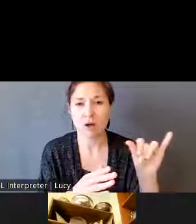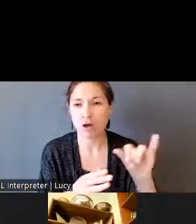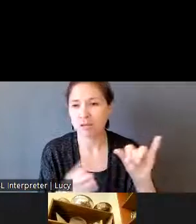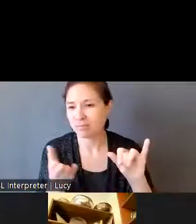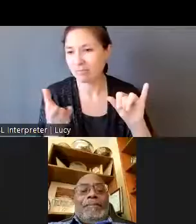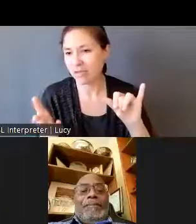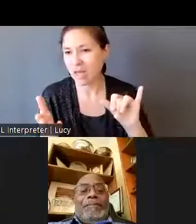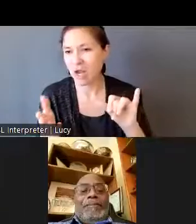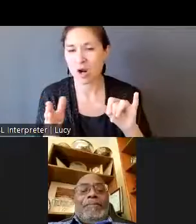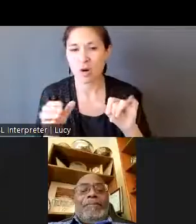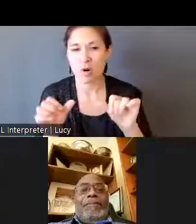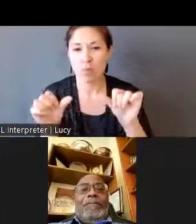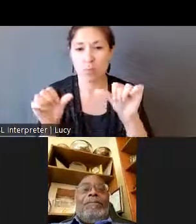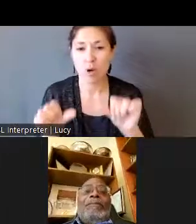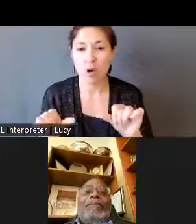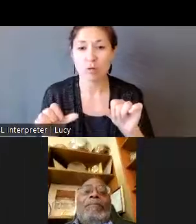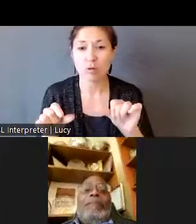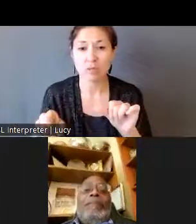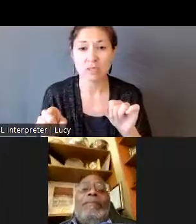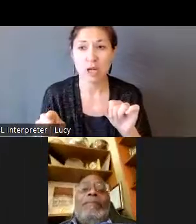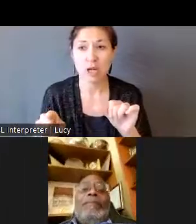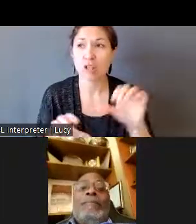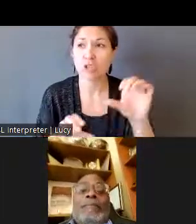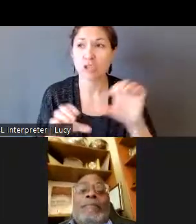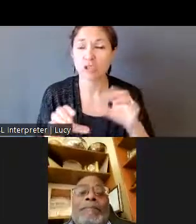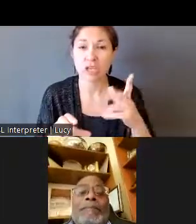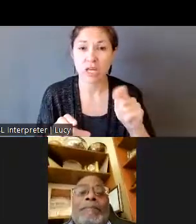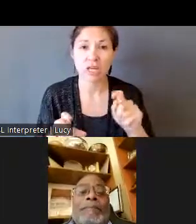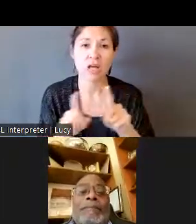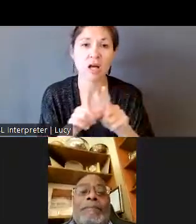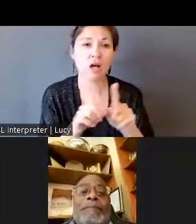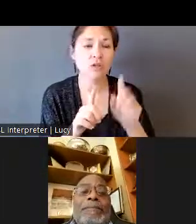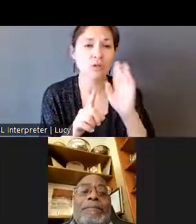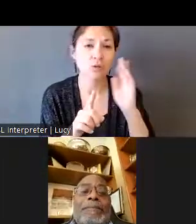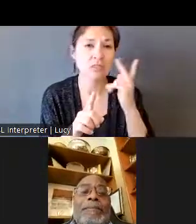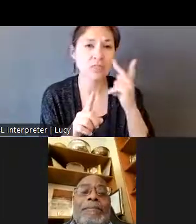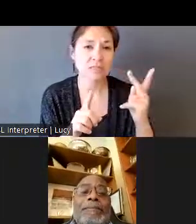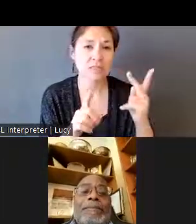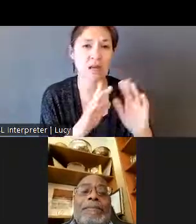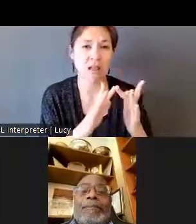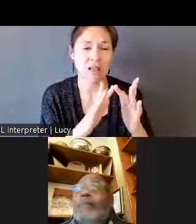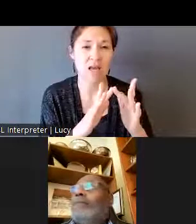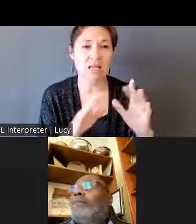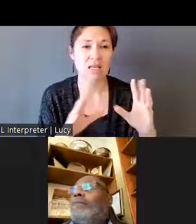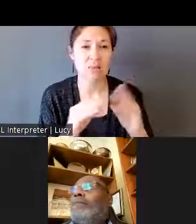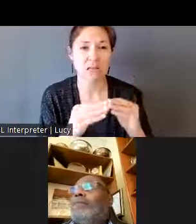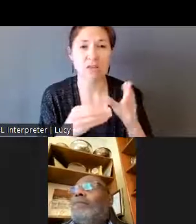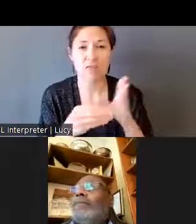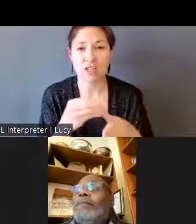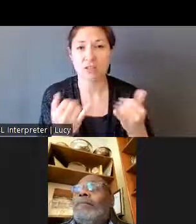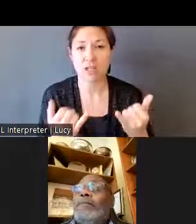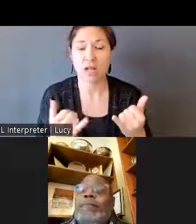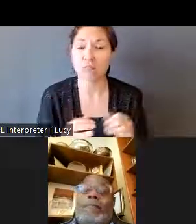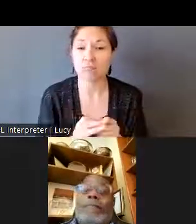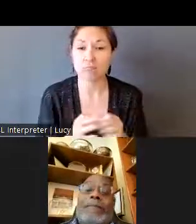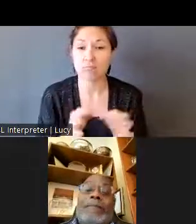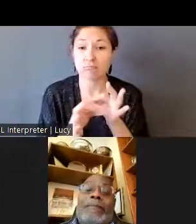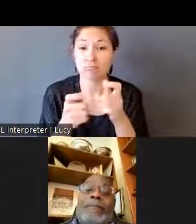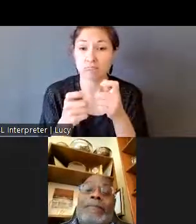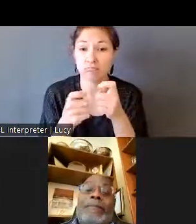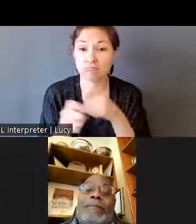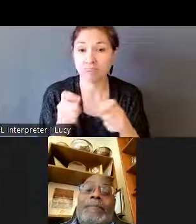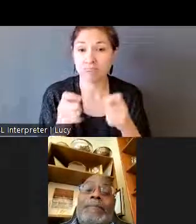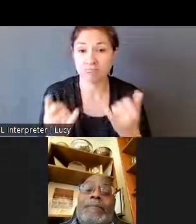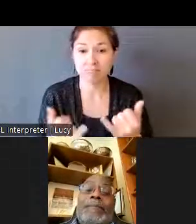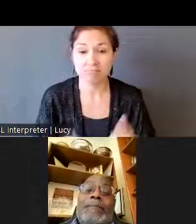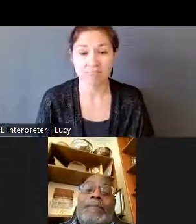put online when this meeting adjourns today. The public report is also something that is